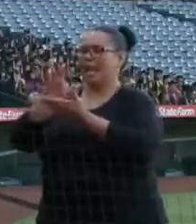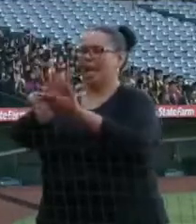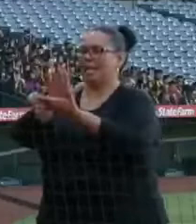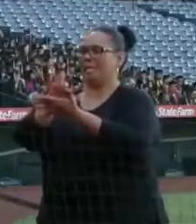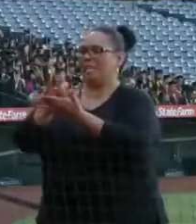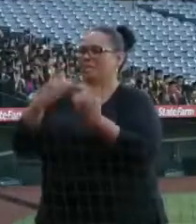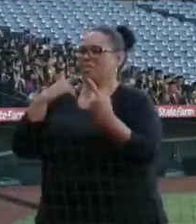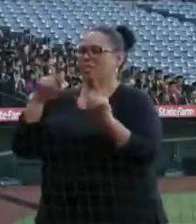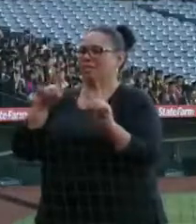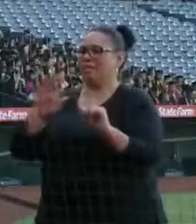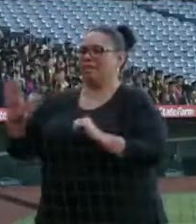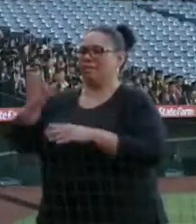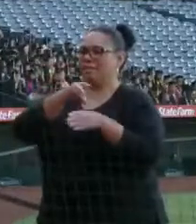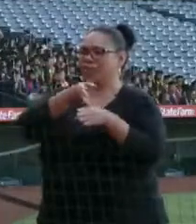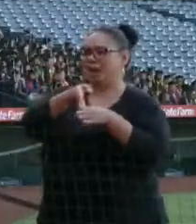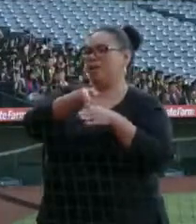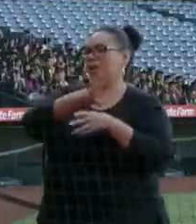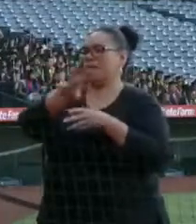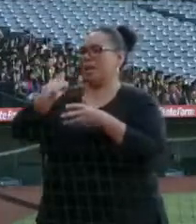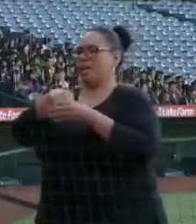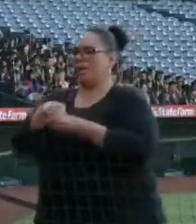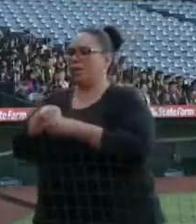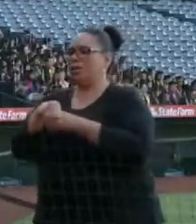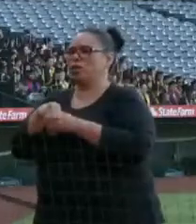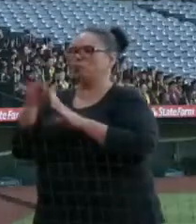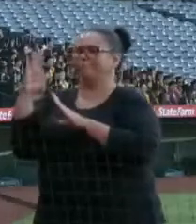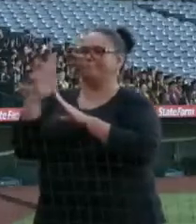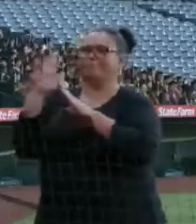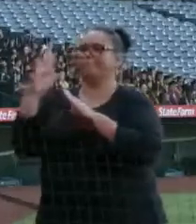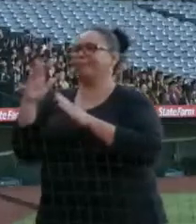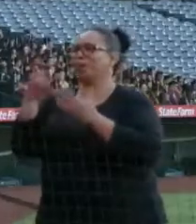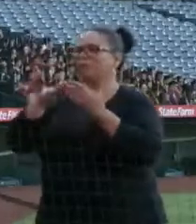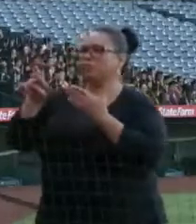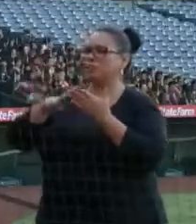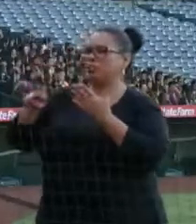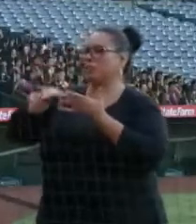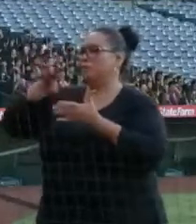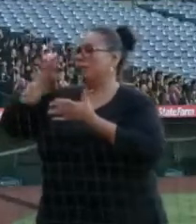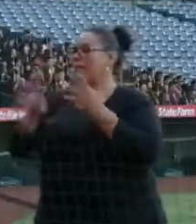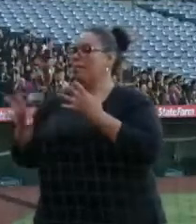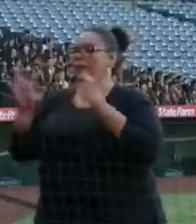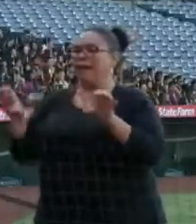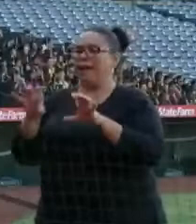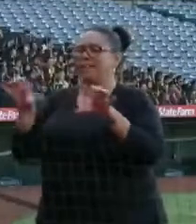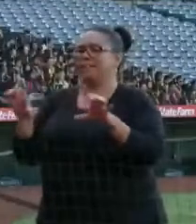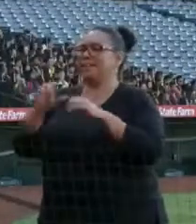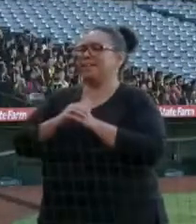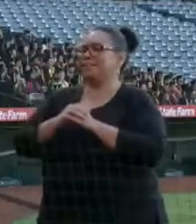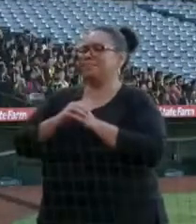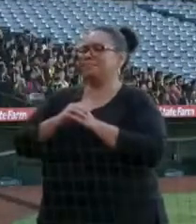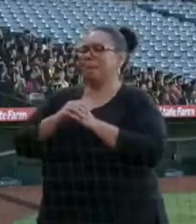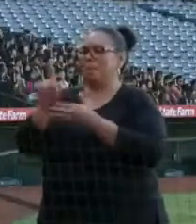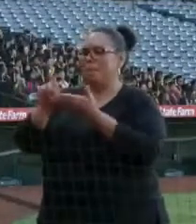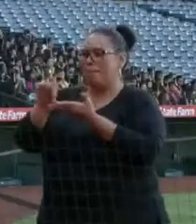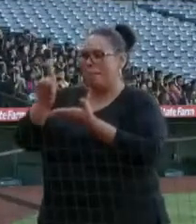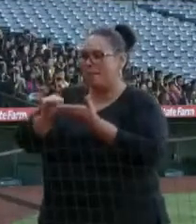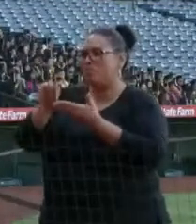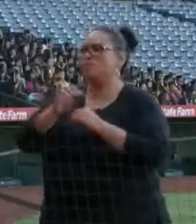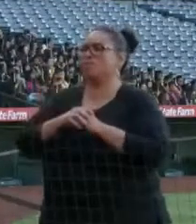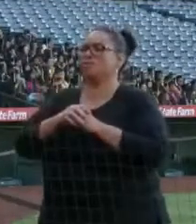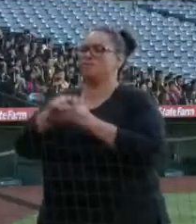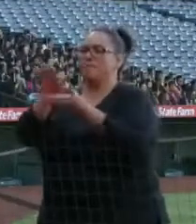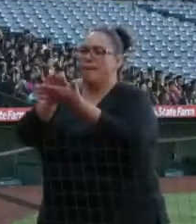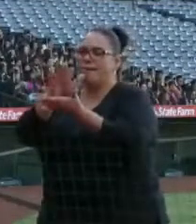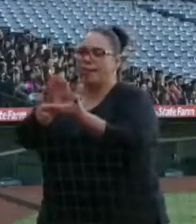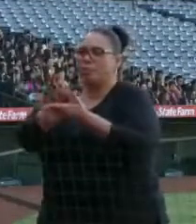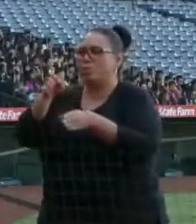field, including superior research, scholarly or creative activities, publications, academic